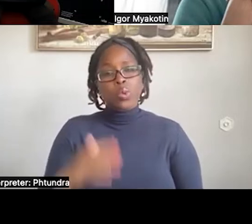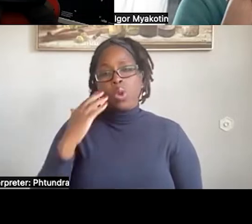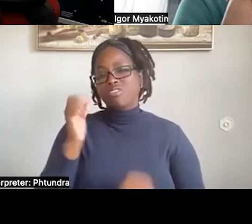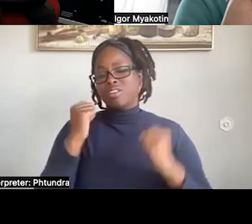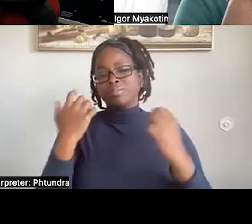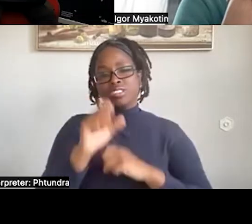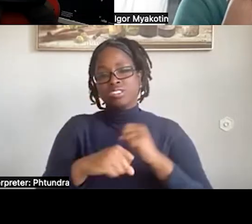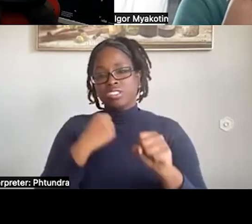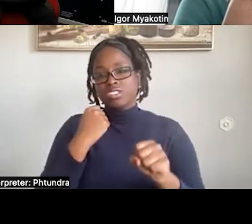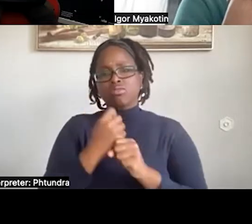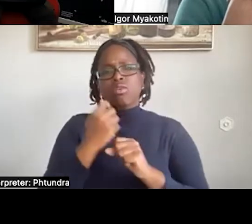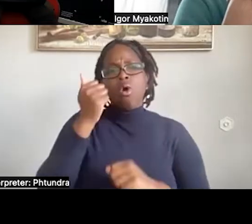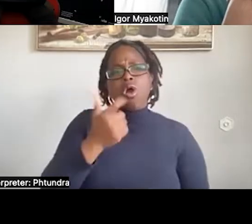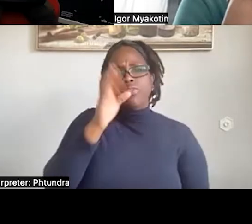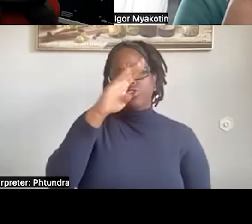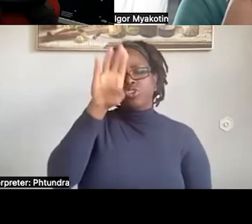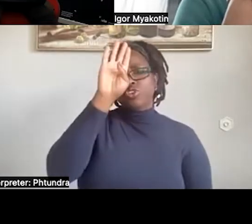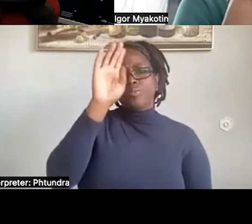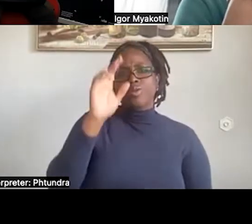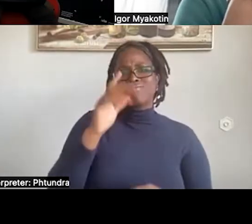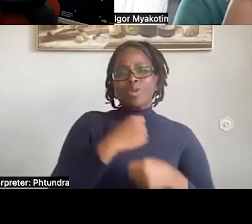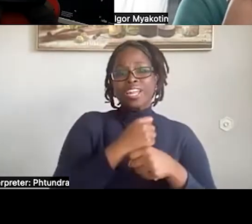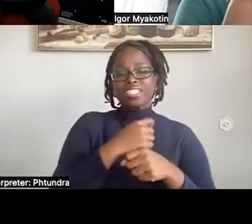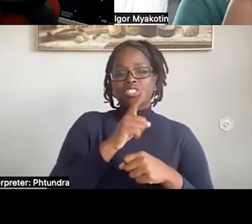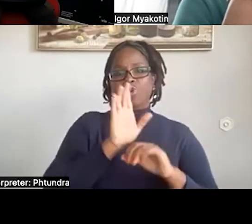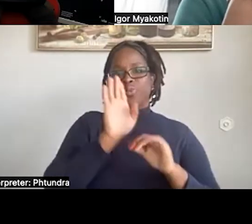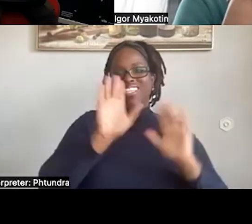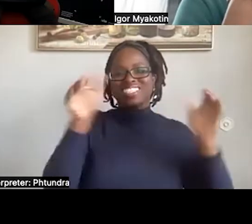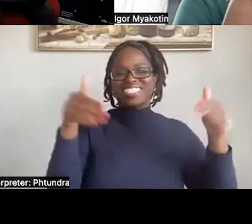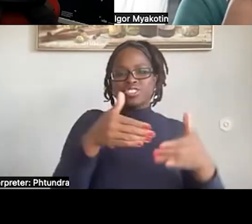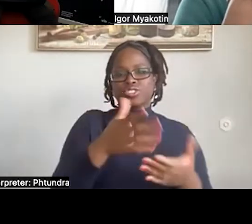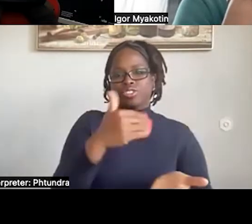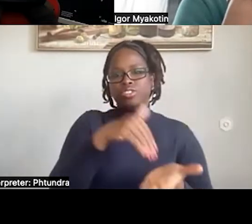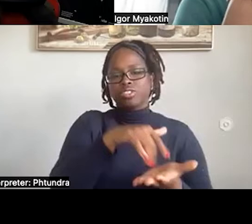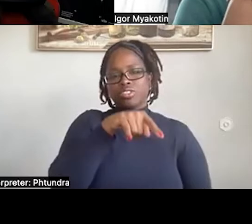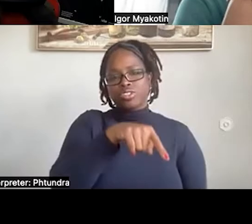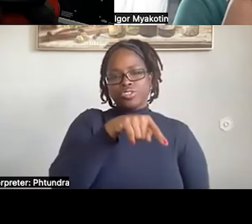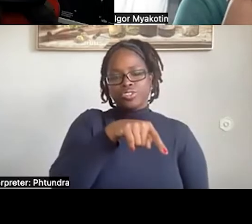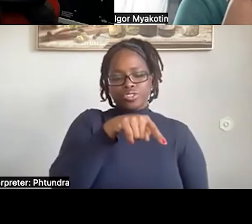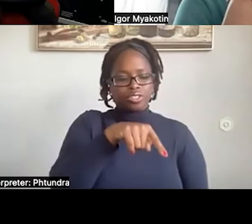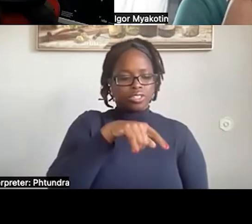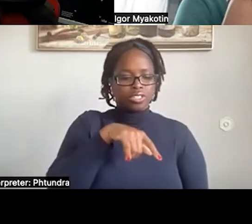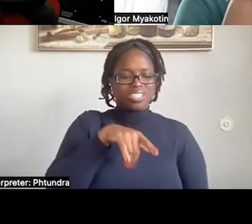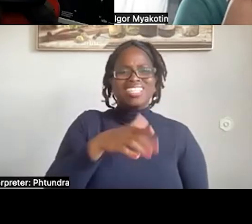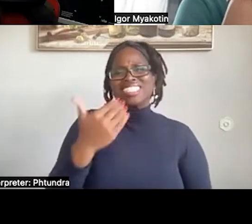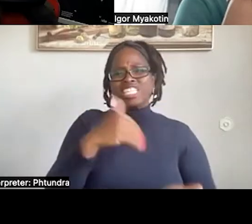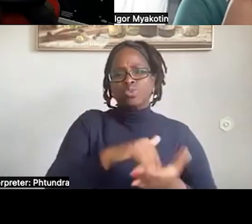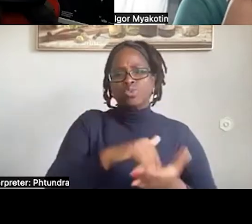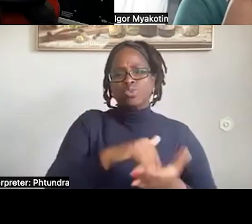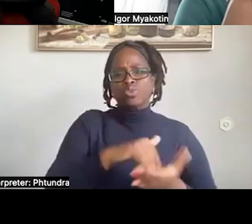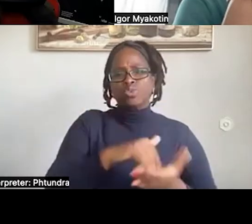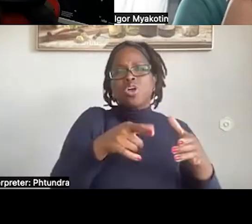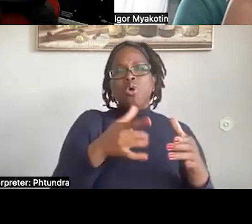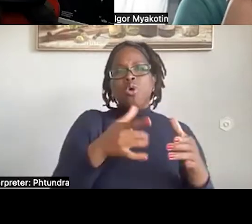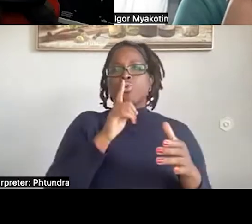Cuban production was centralized on the ICAIC. It's a center for cinema in Cuba. And of course, they control what is